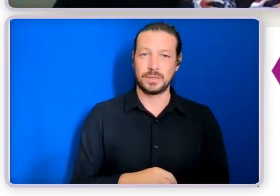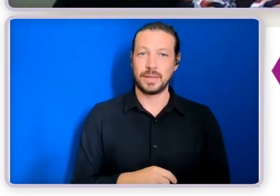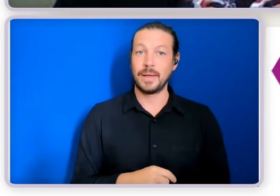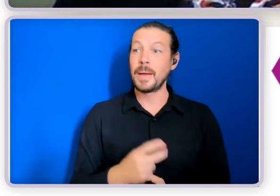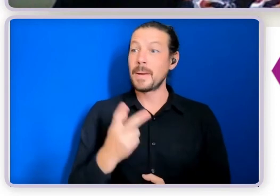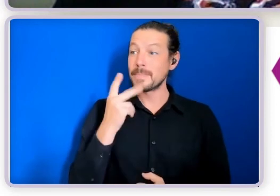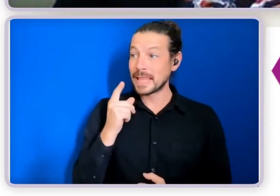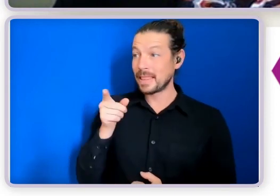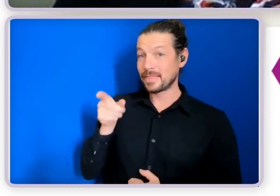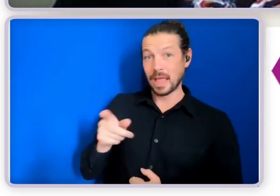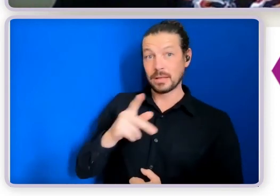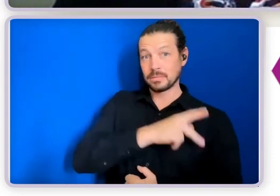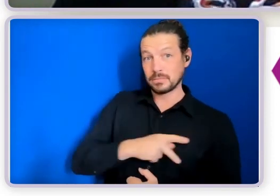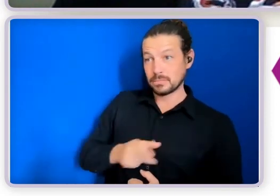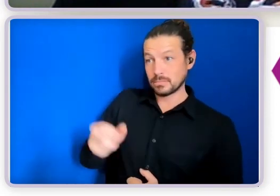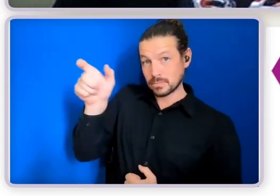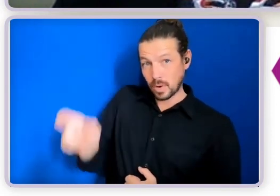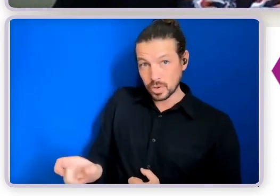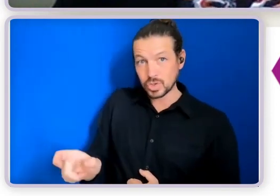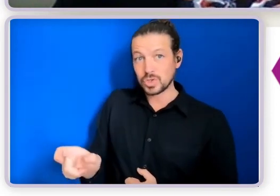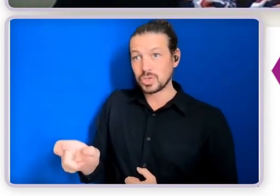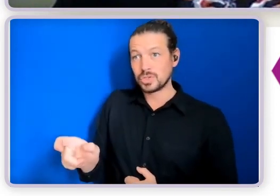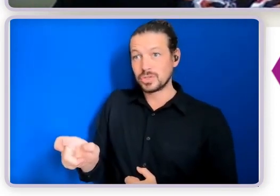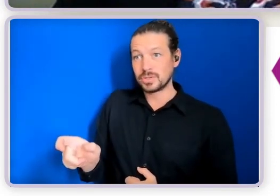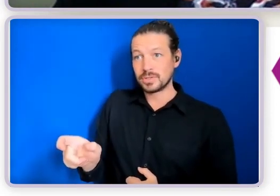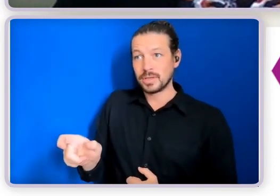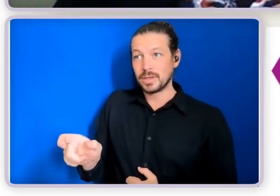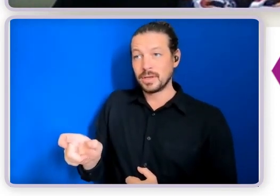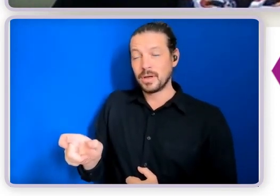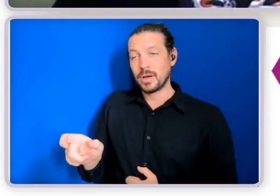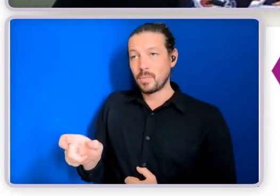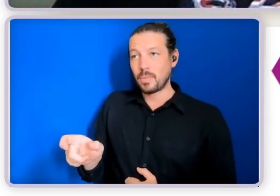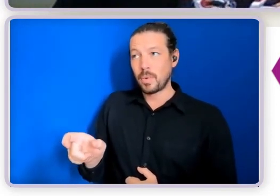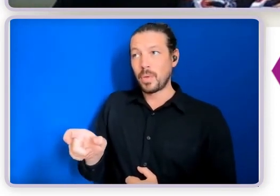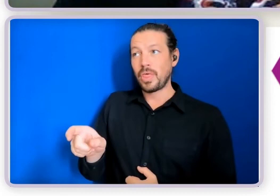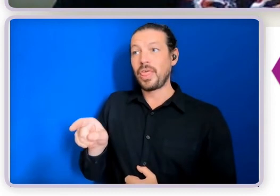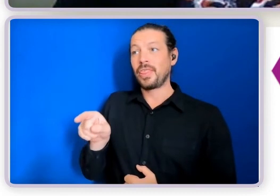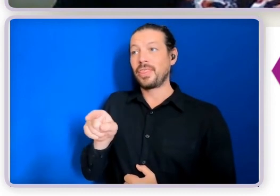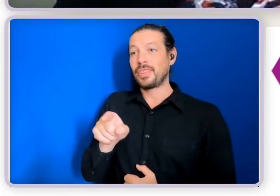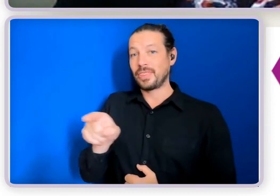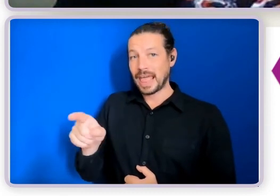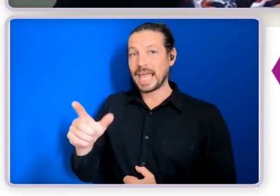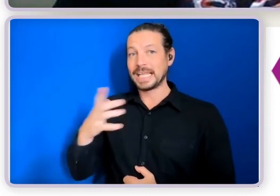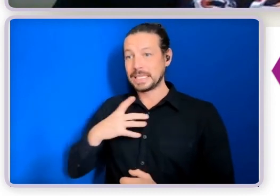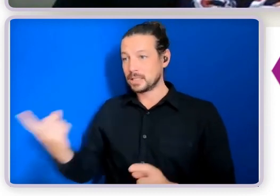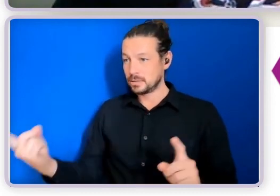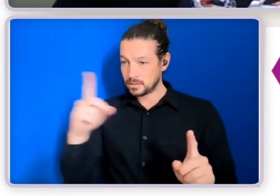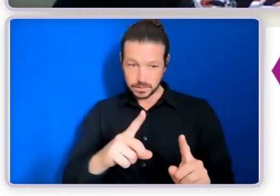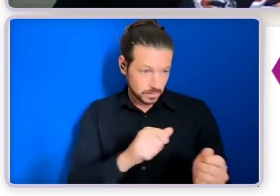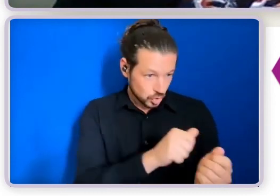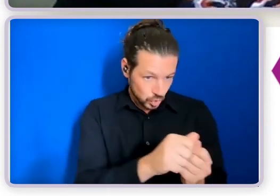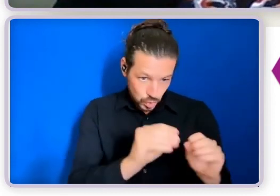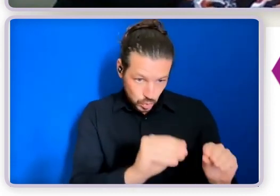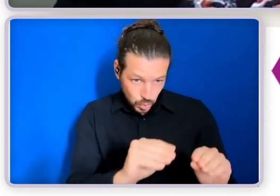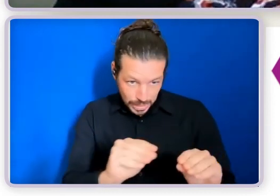not training everyone who works or cares for the person with a disability in that plan, then they don't know what they're